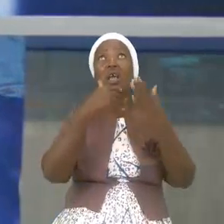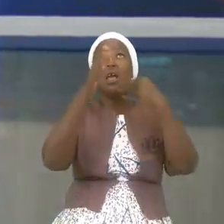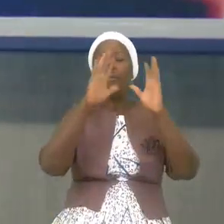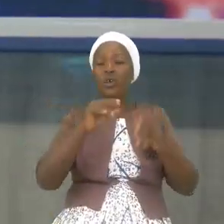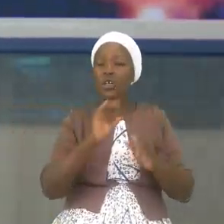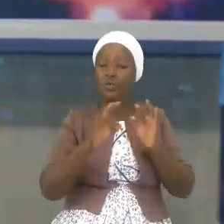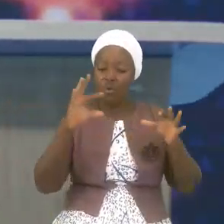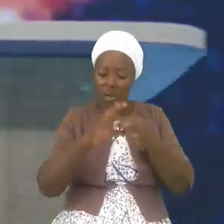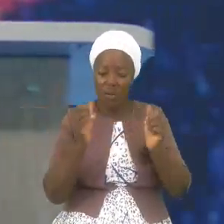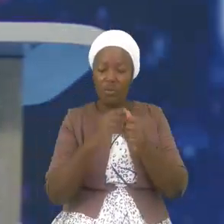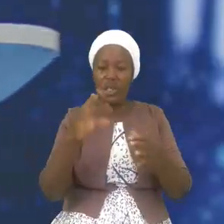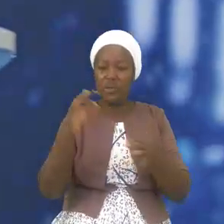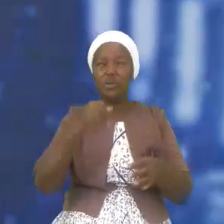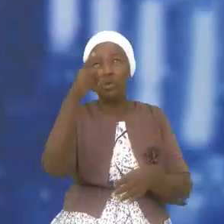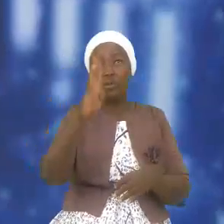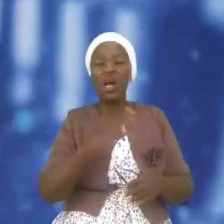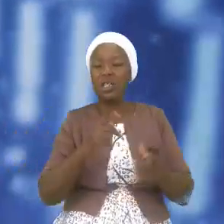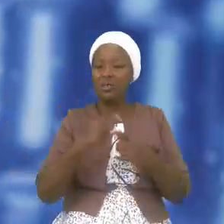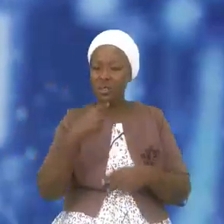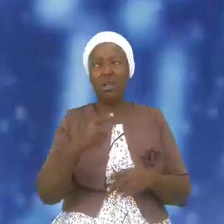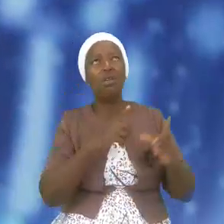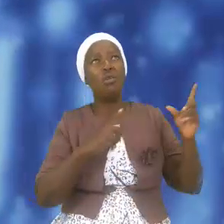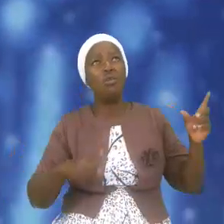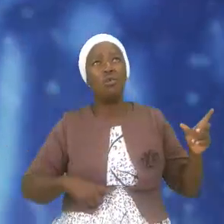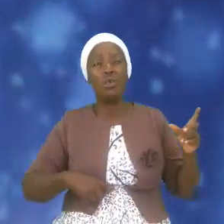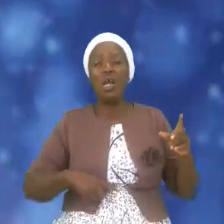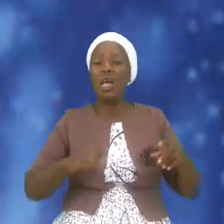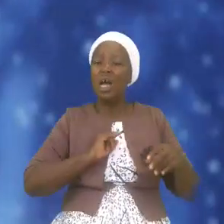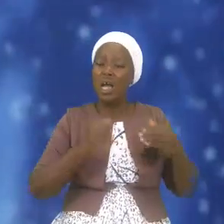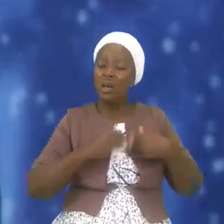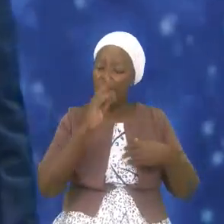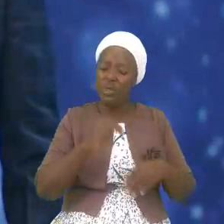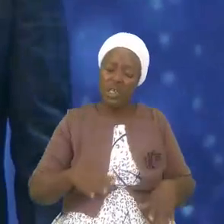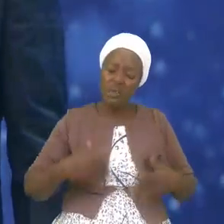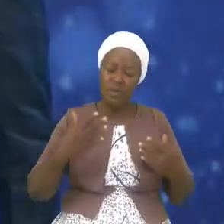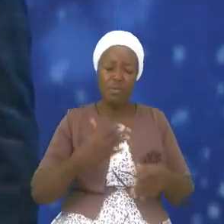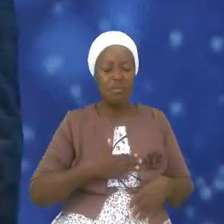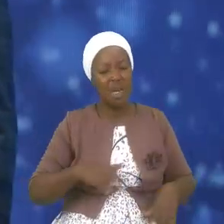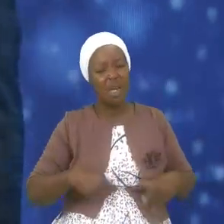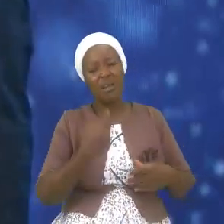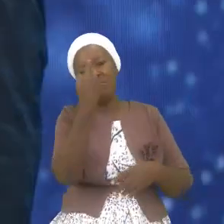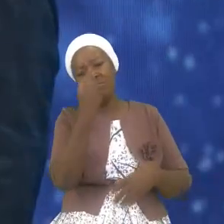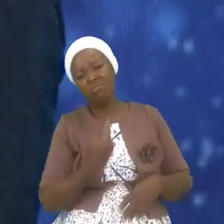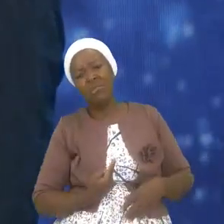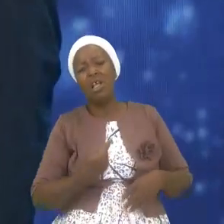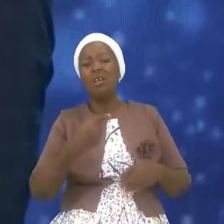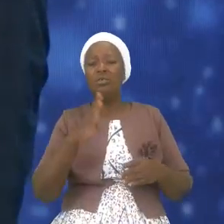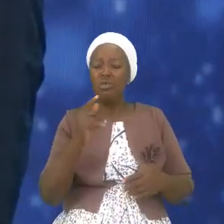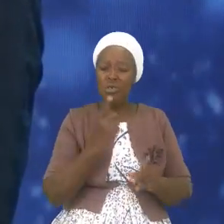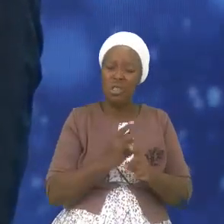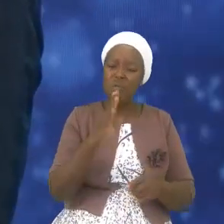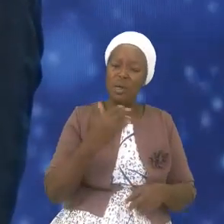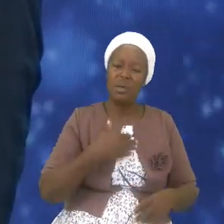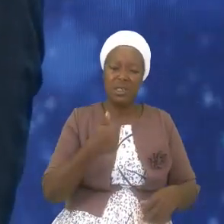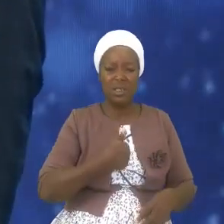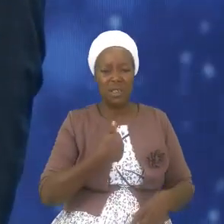my life in isolation, all alone by myself, but now I recognize you as